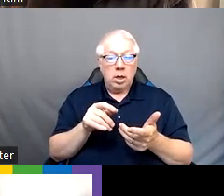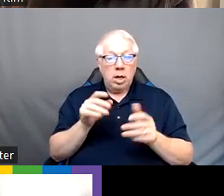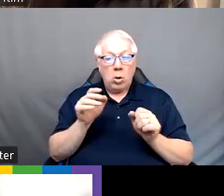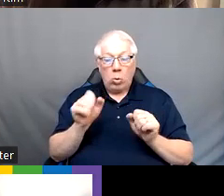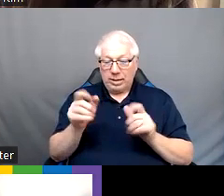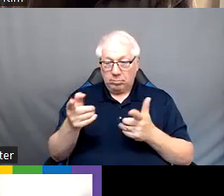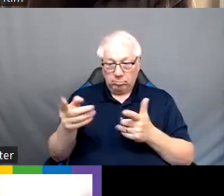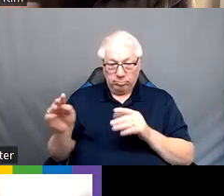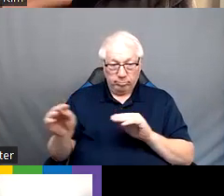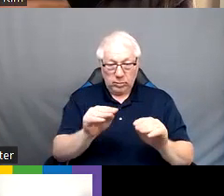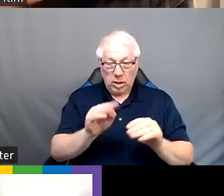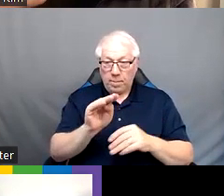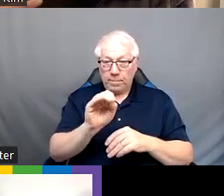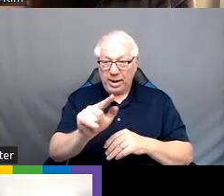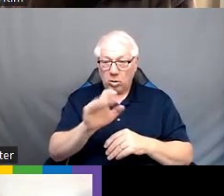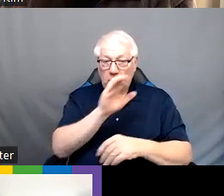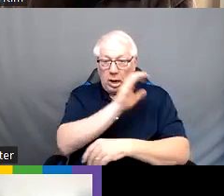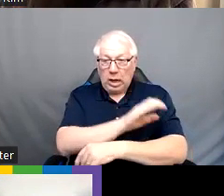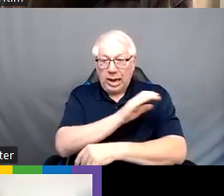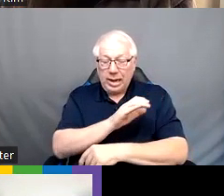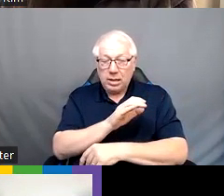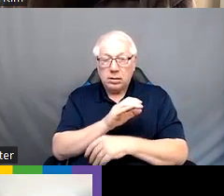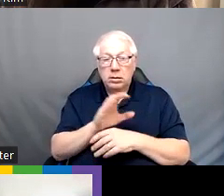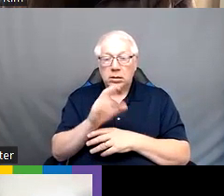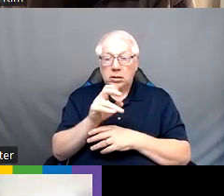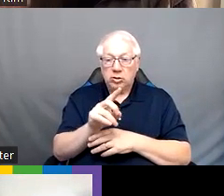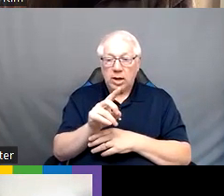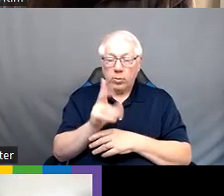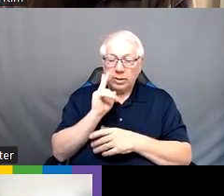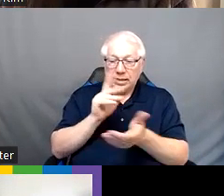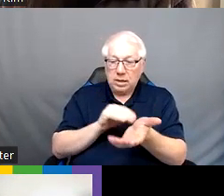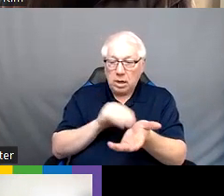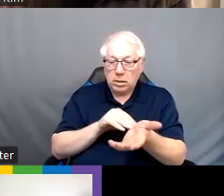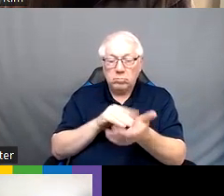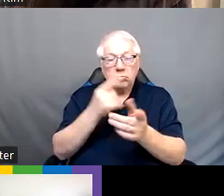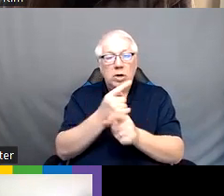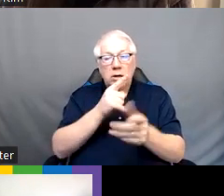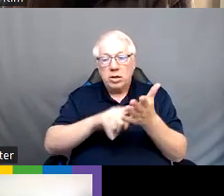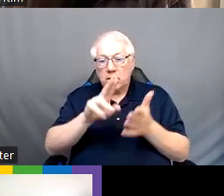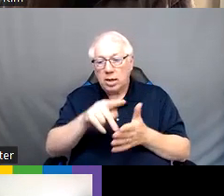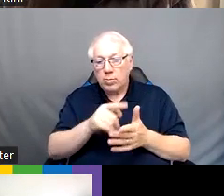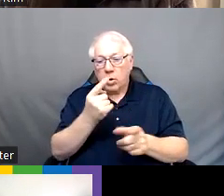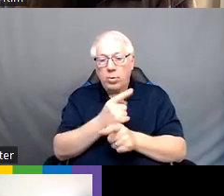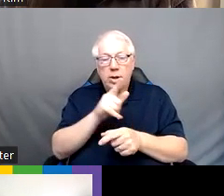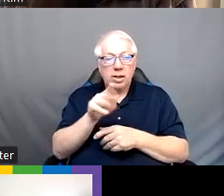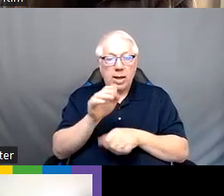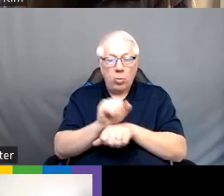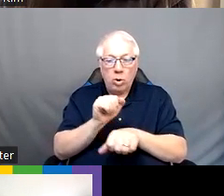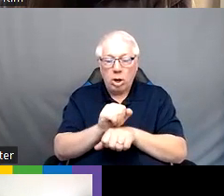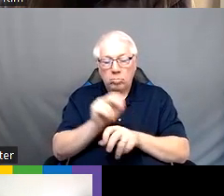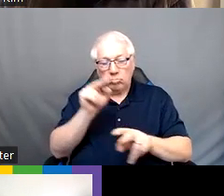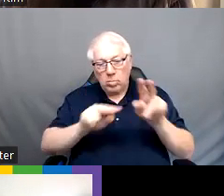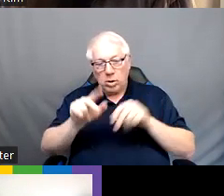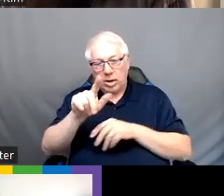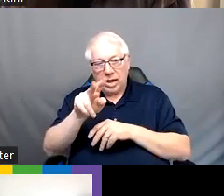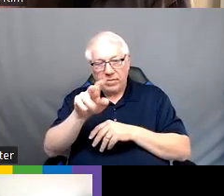in to a medical clinic where your child is going to see a doctor, have regular checkups, regular lab work, we'll be able to monitor